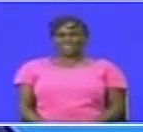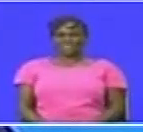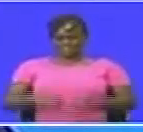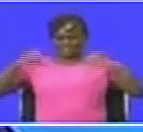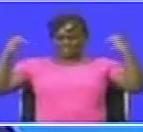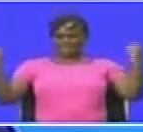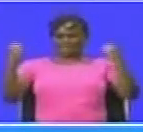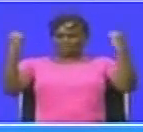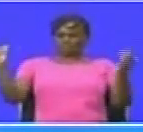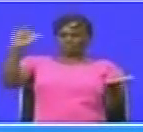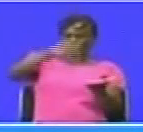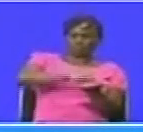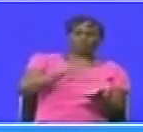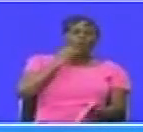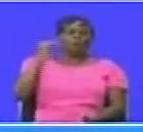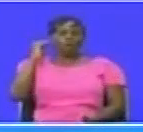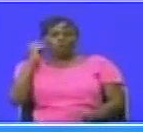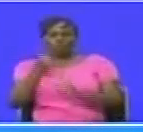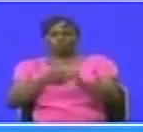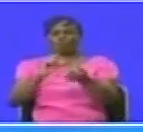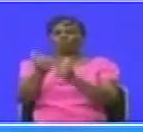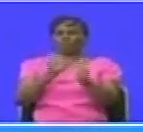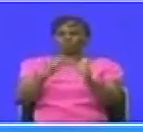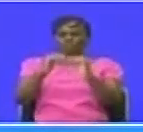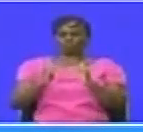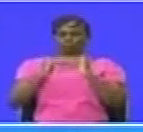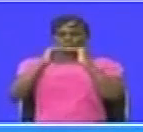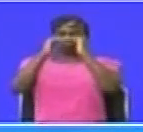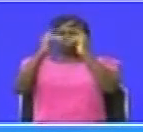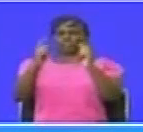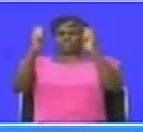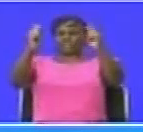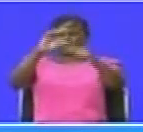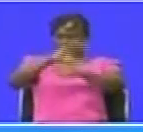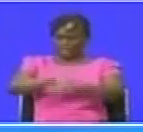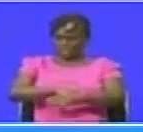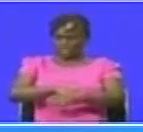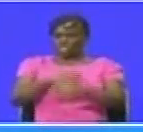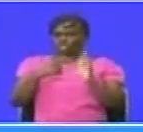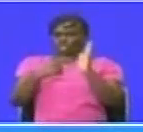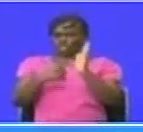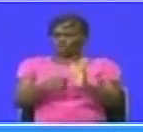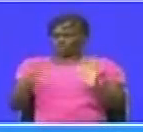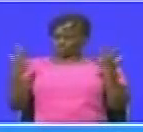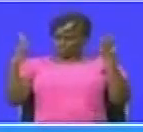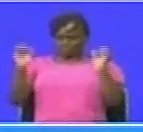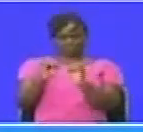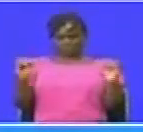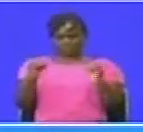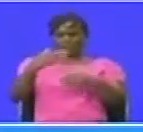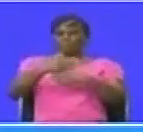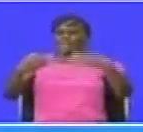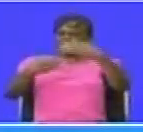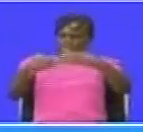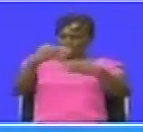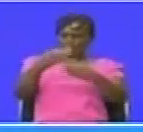Now, Shujaa's arrival back home from the Singapore 7’s, where they lifted the main cup title, does not mark a time to celebrate, but a time to build